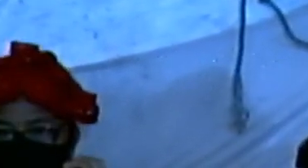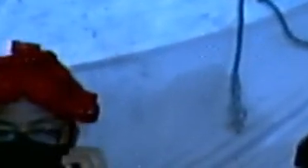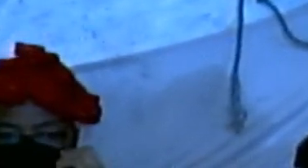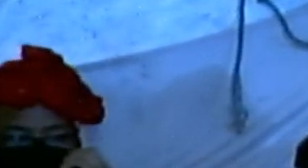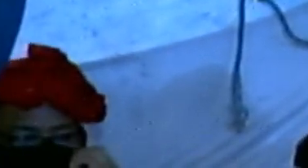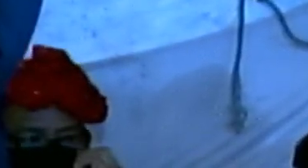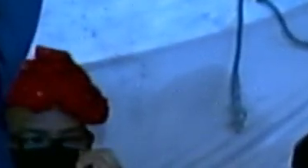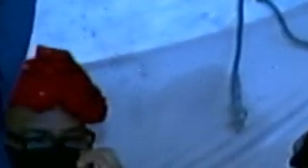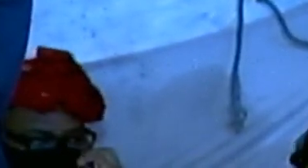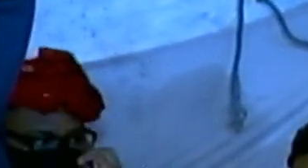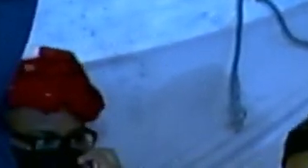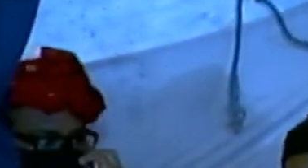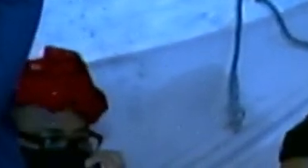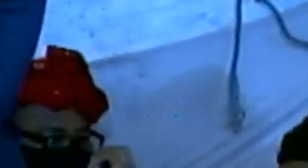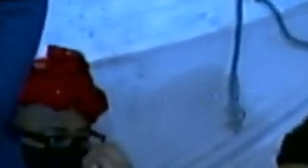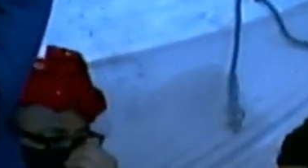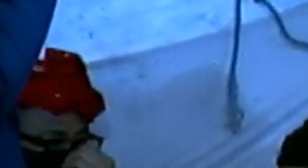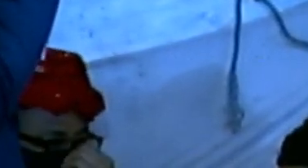then